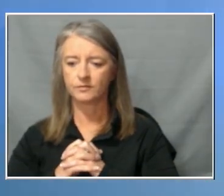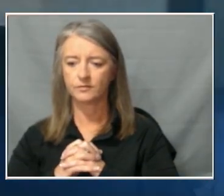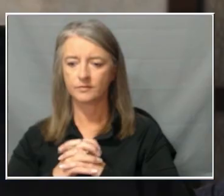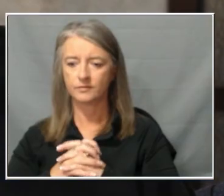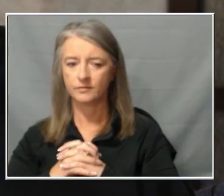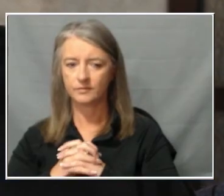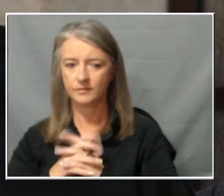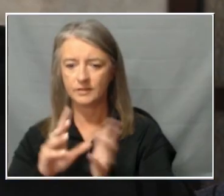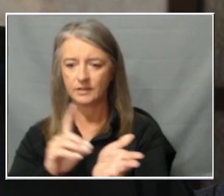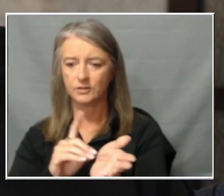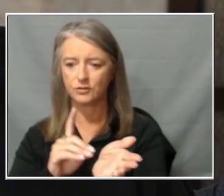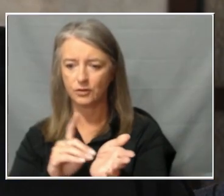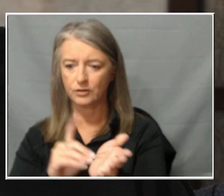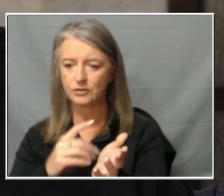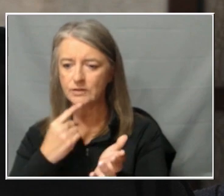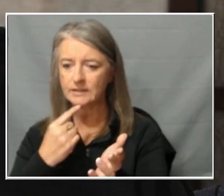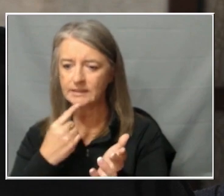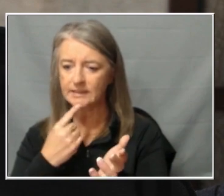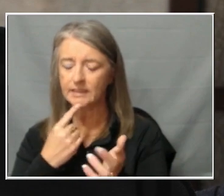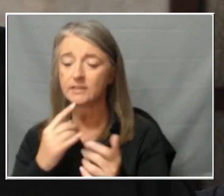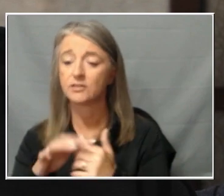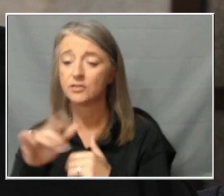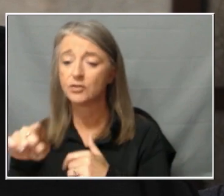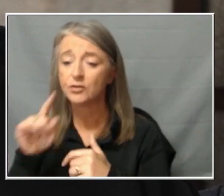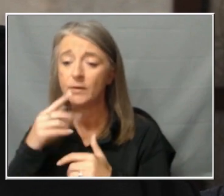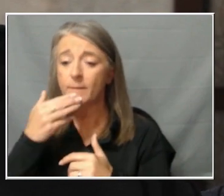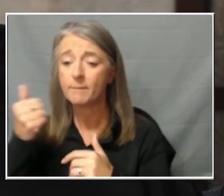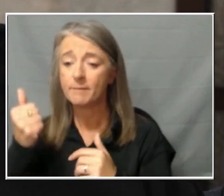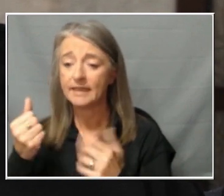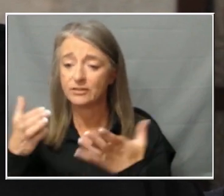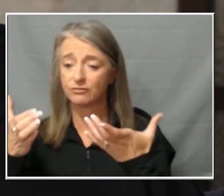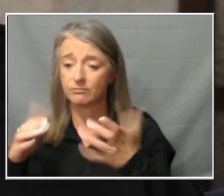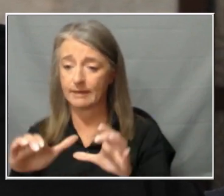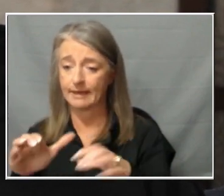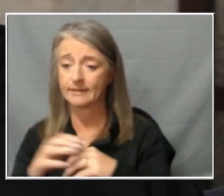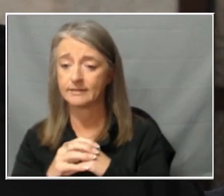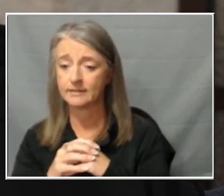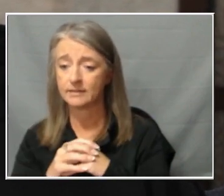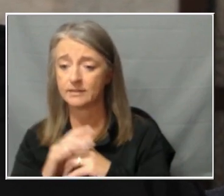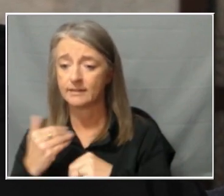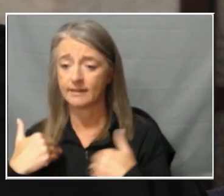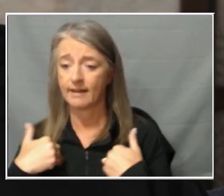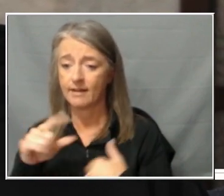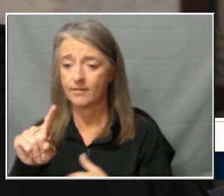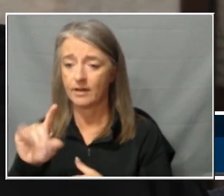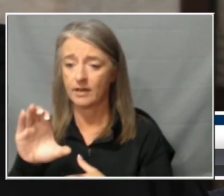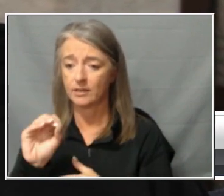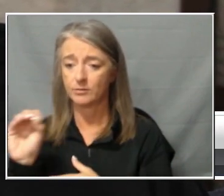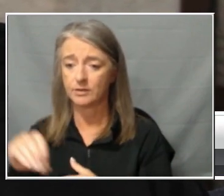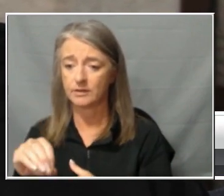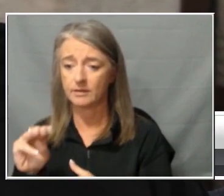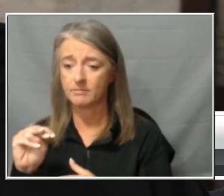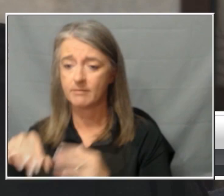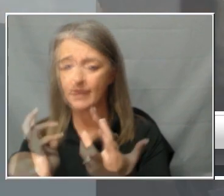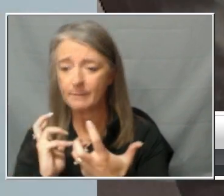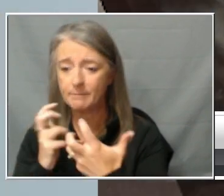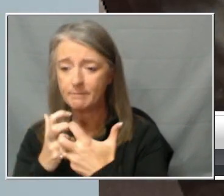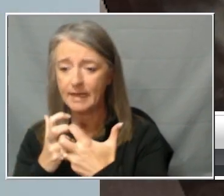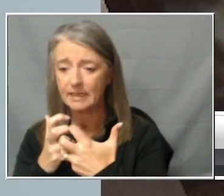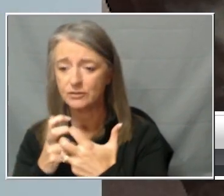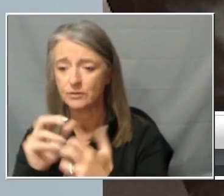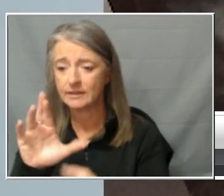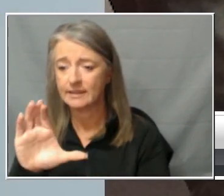Then Dr. Ahmed said, your best bet is to have a 100% match, and we're running out of time.